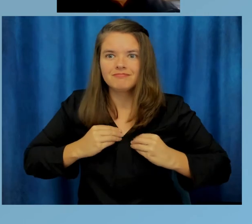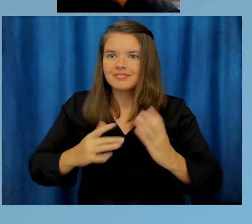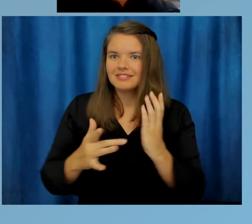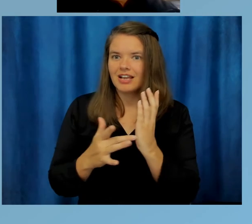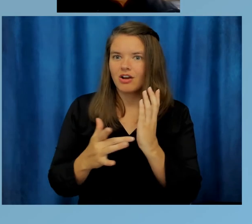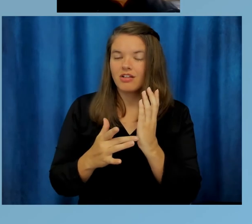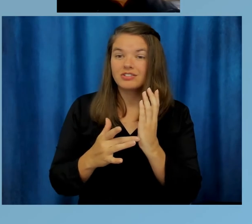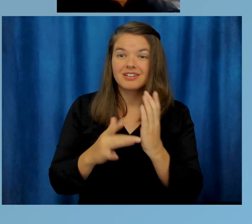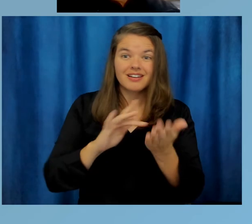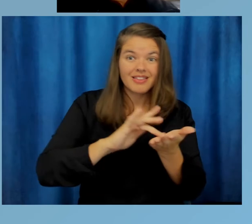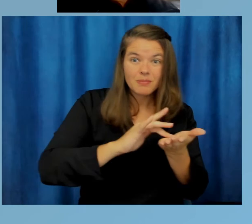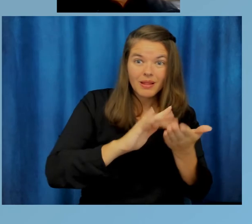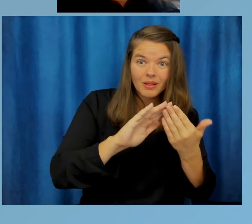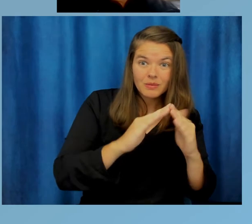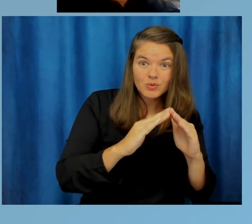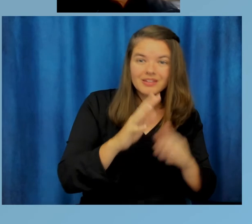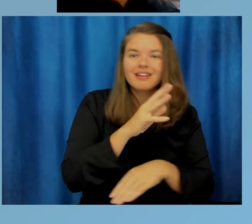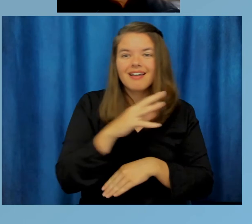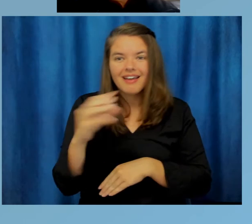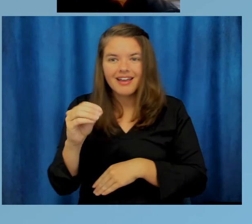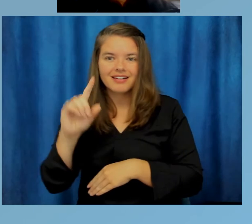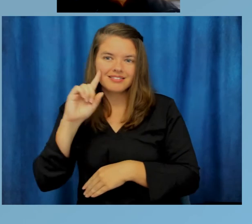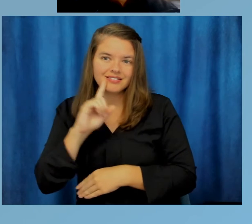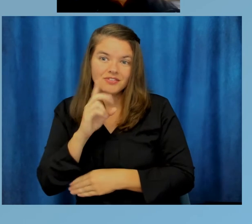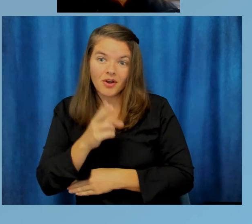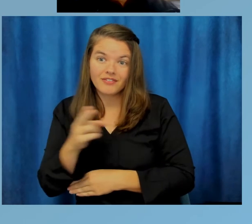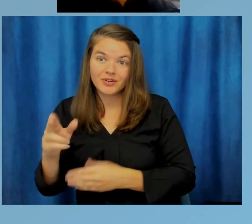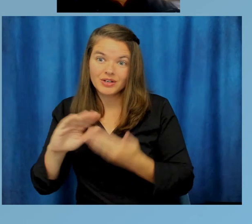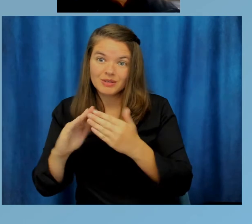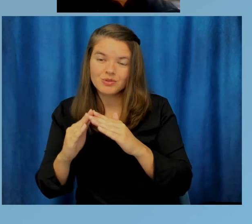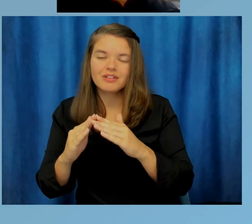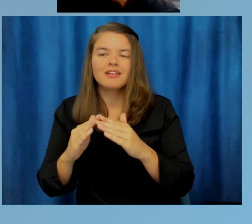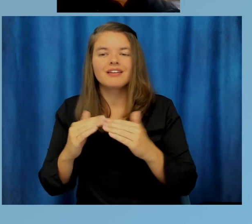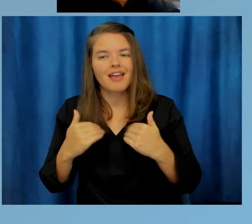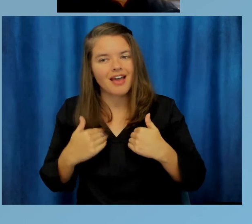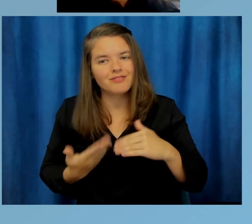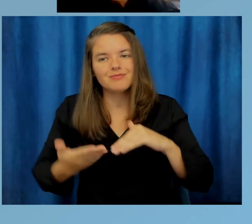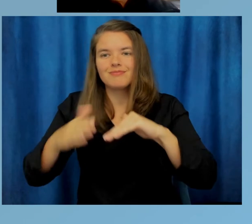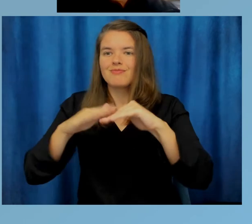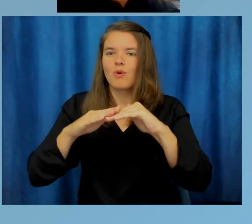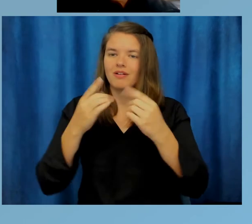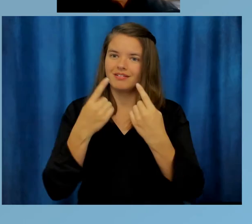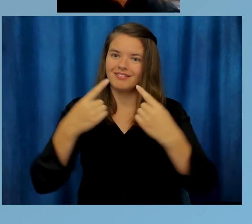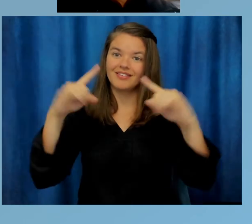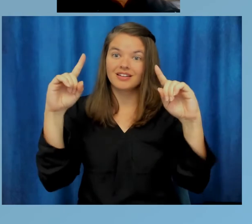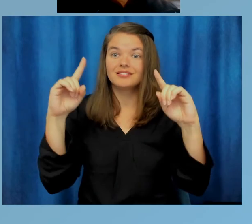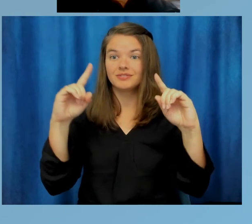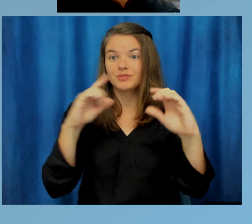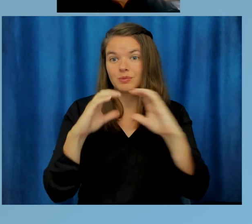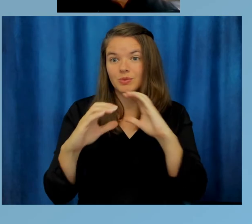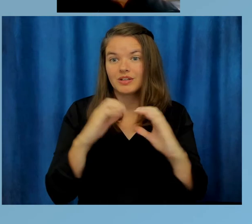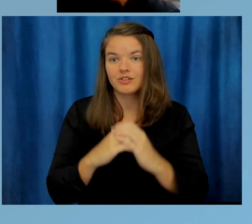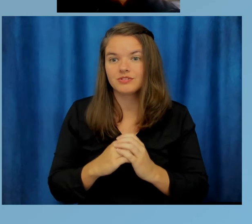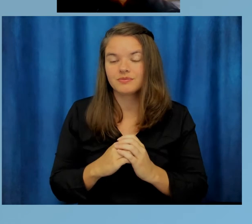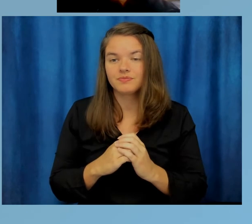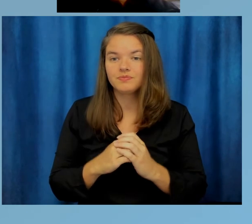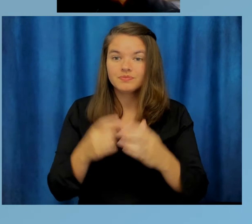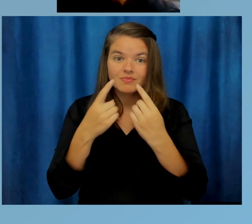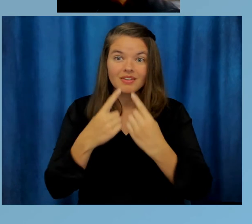embracing technology, the medical community and the deaf and hard of hearing community can have a more effective